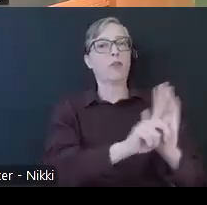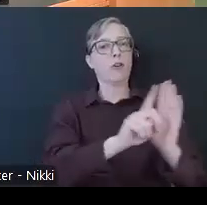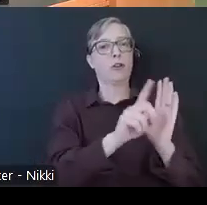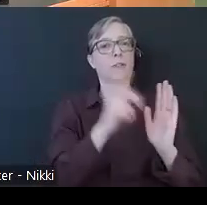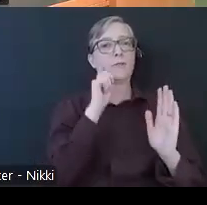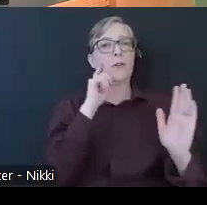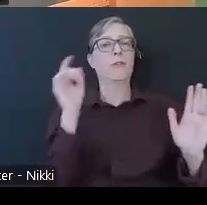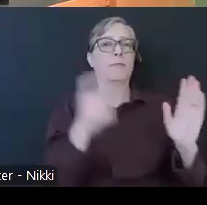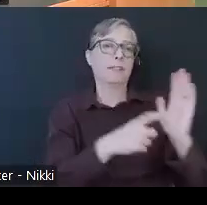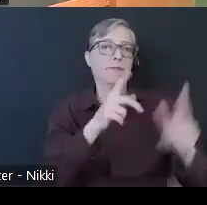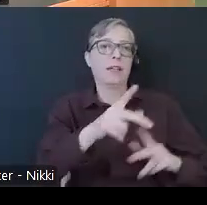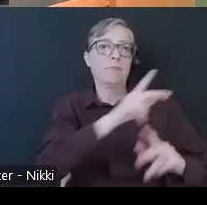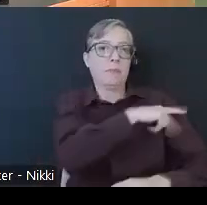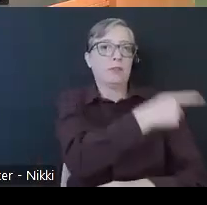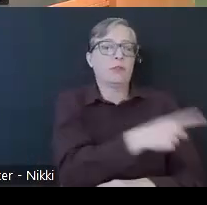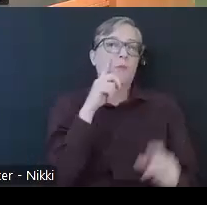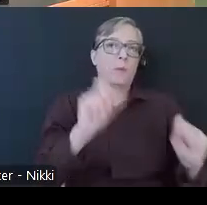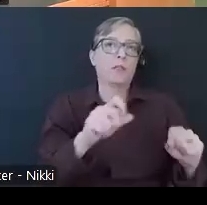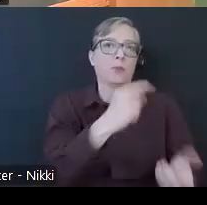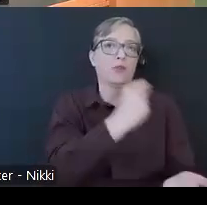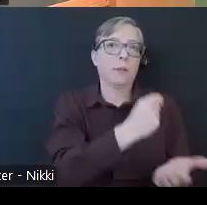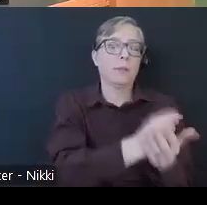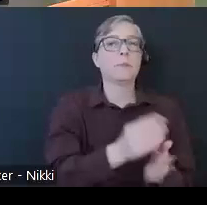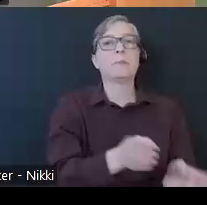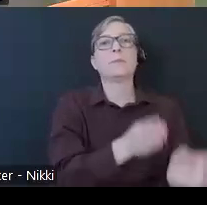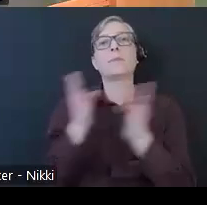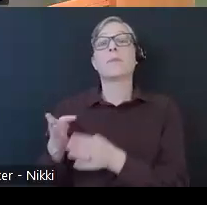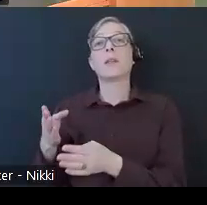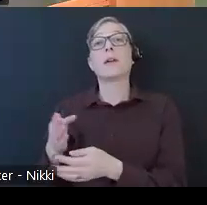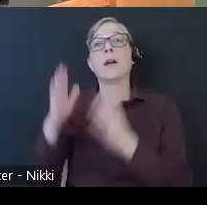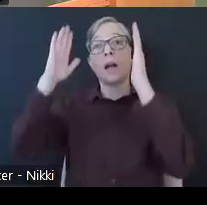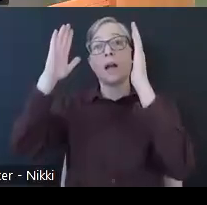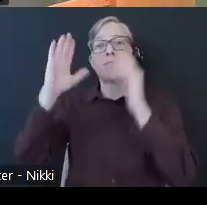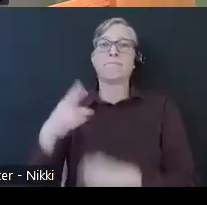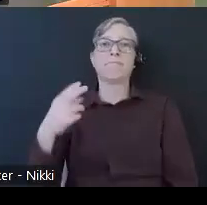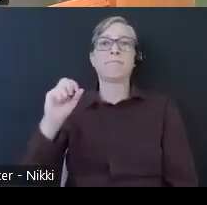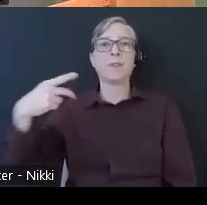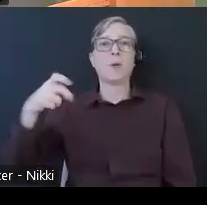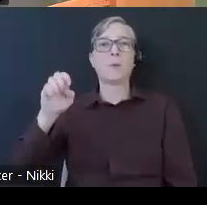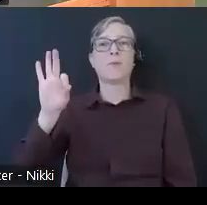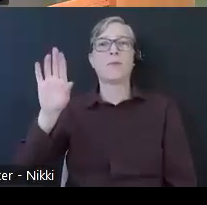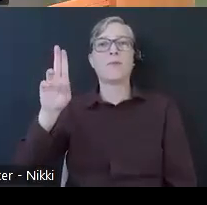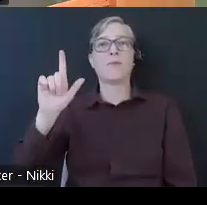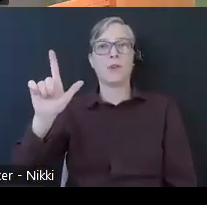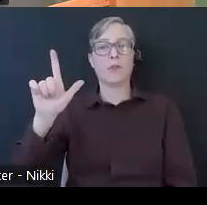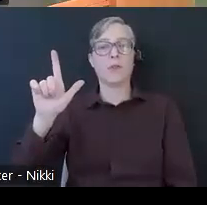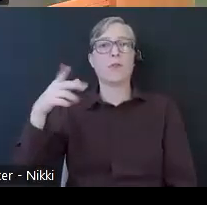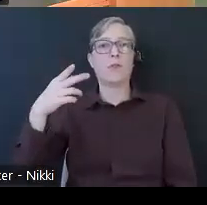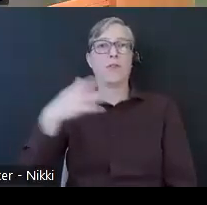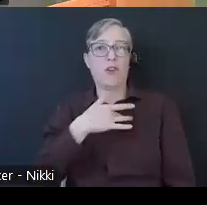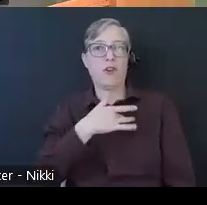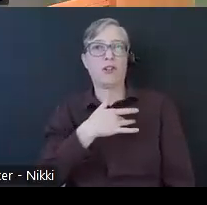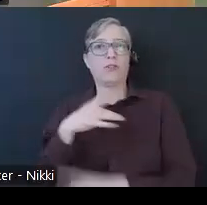Hopeful Heart trial, that's our most recently completed trial, which was a blended collaborative care for treating both depression and heart